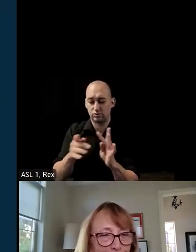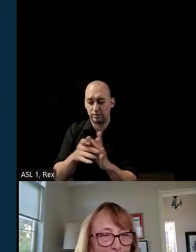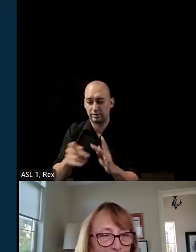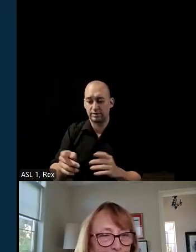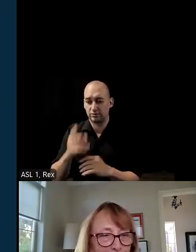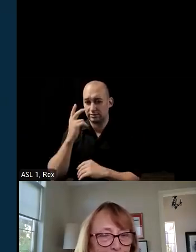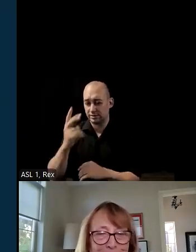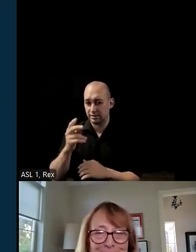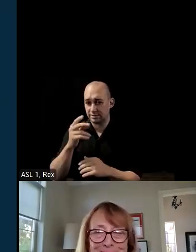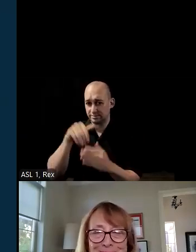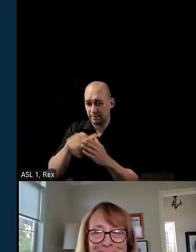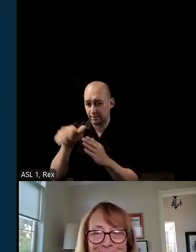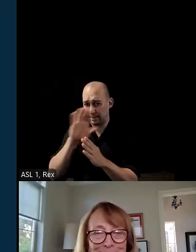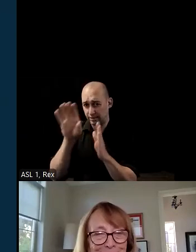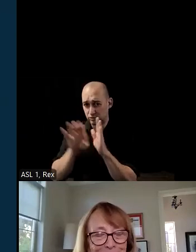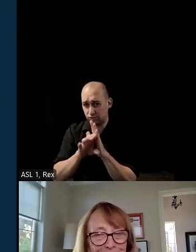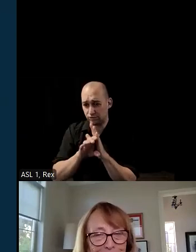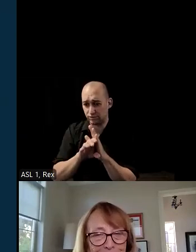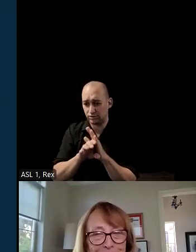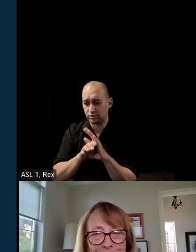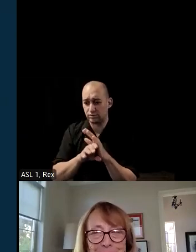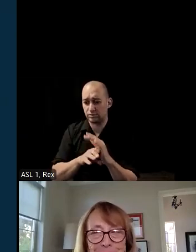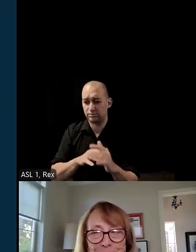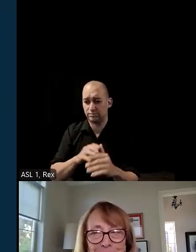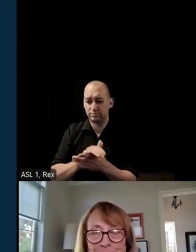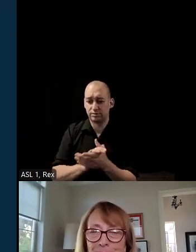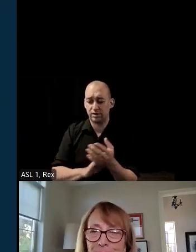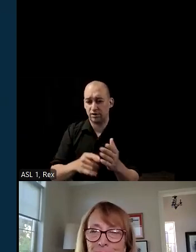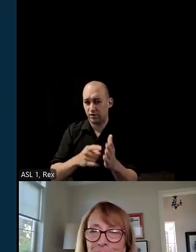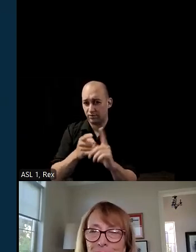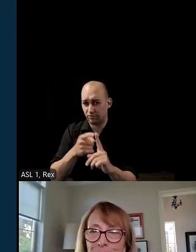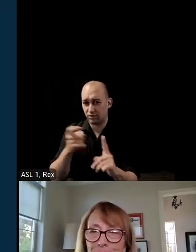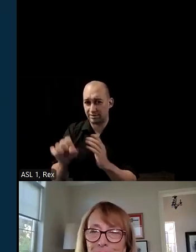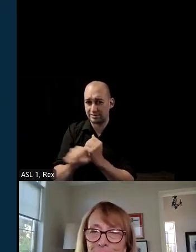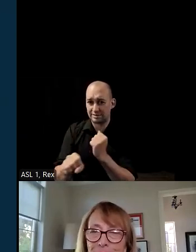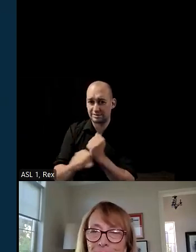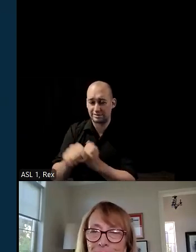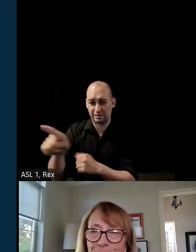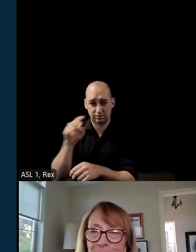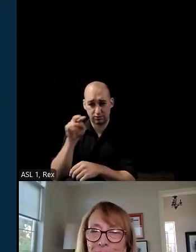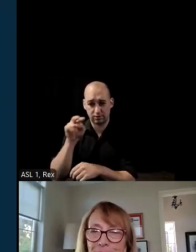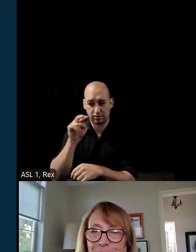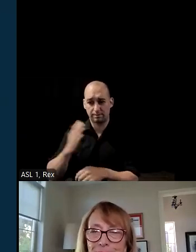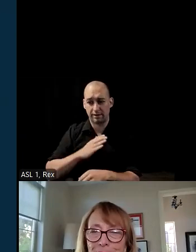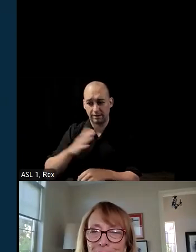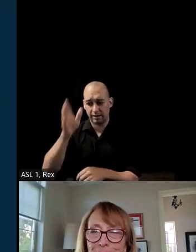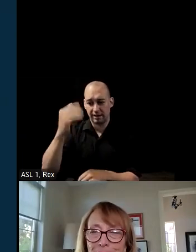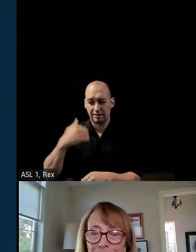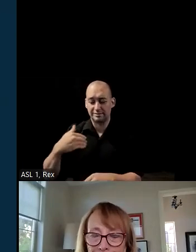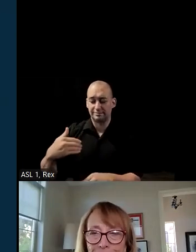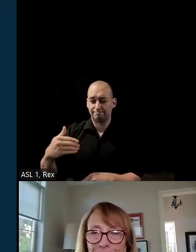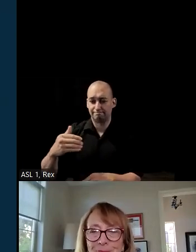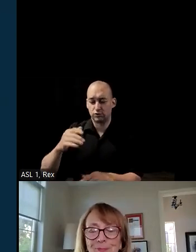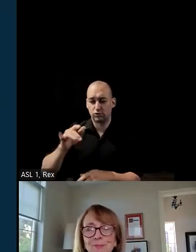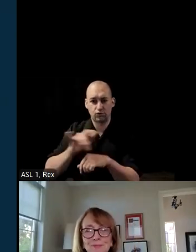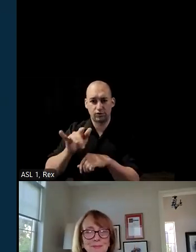picture. It's quite a little, like, from the statistics we were looking. My dad actually has early onset Alzheimer's.